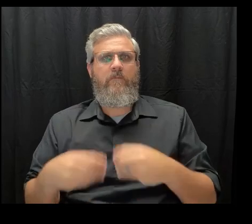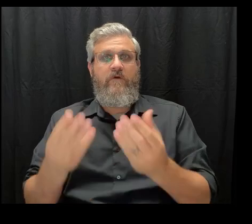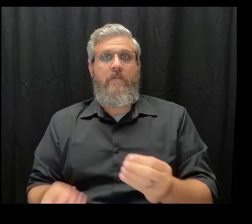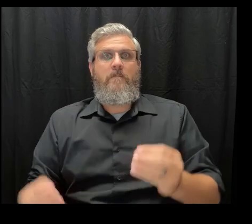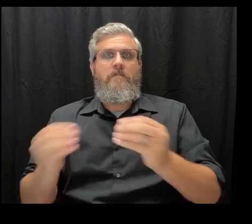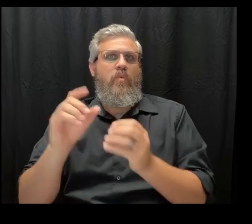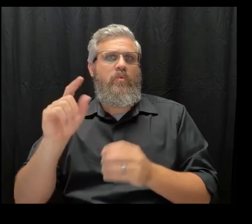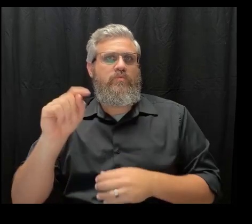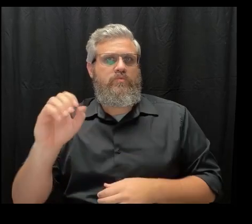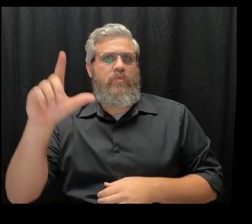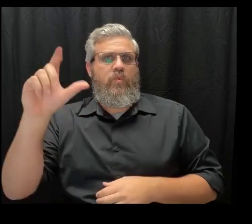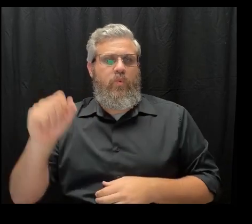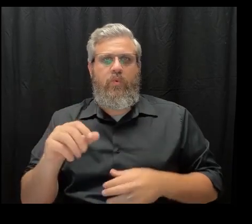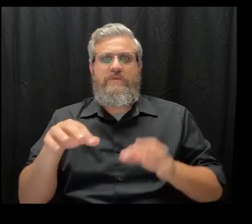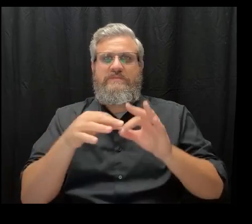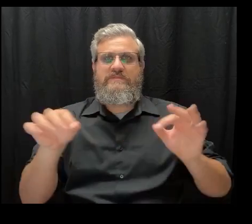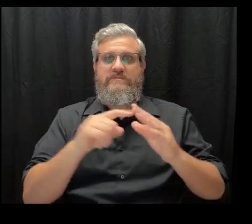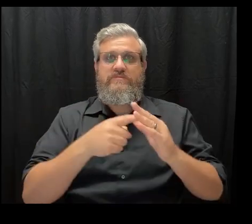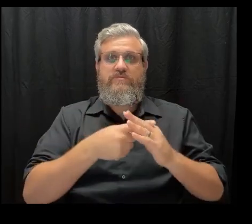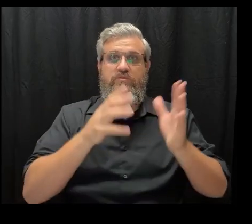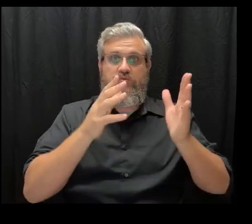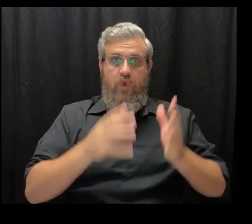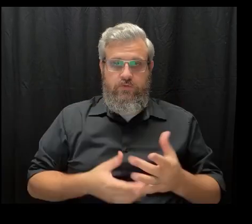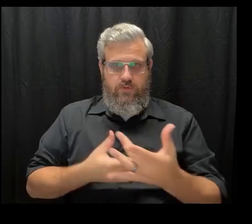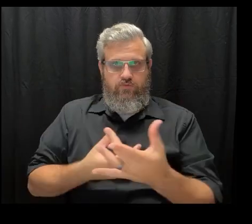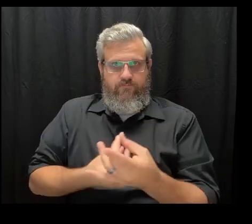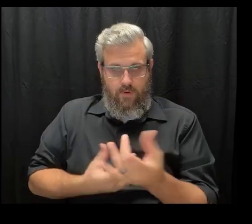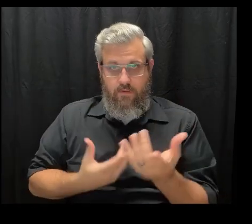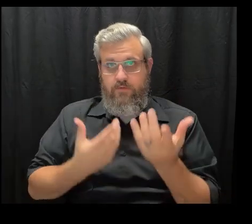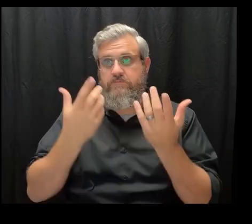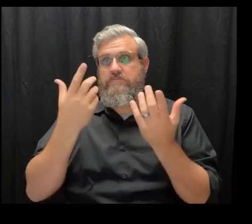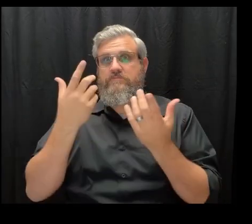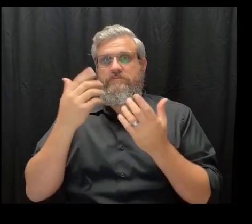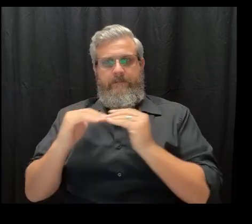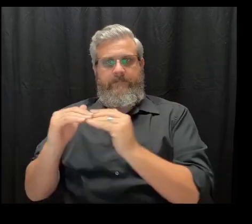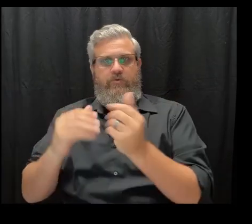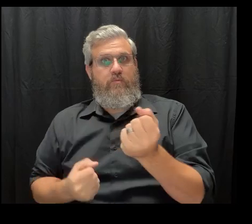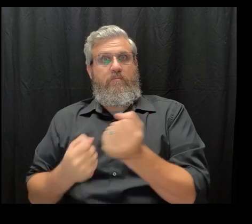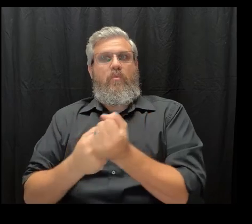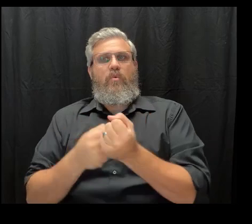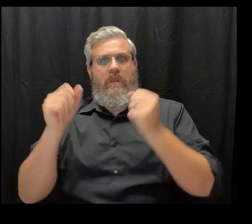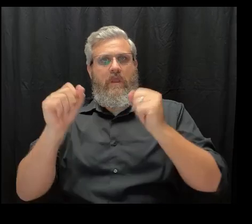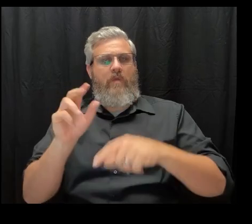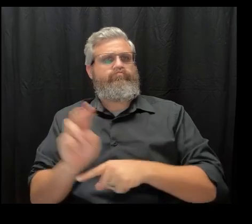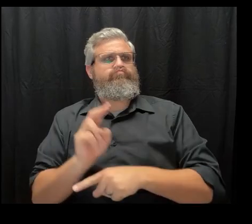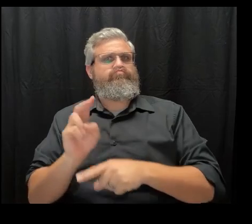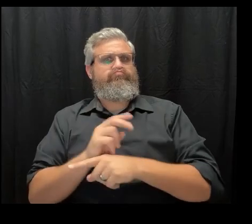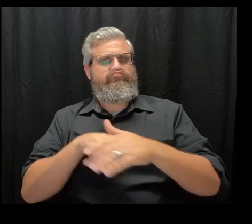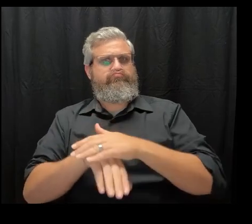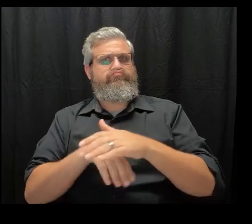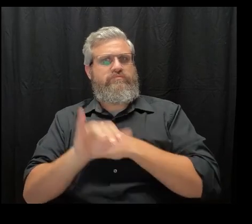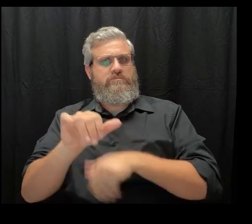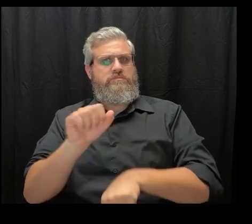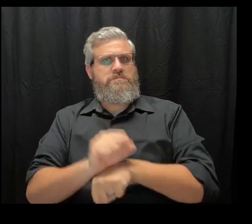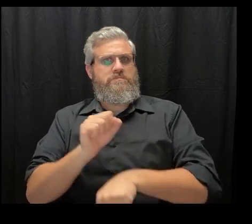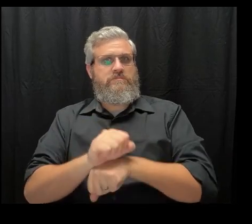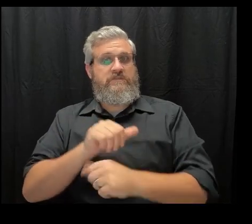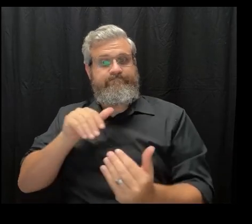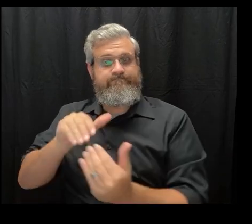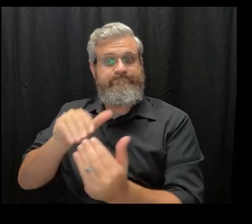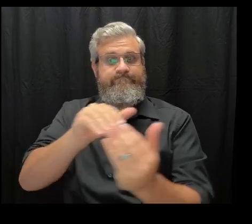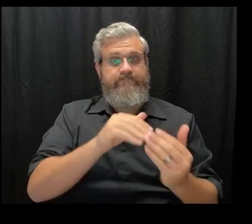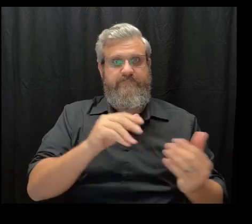sentence starters, graphic organizers, or peer support to help students access the task. Differentiation isn't just about making